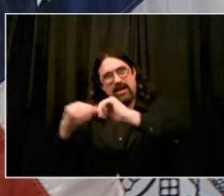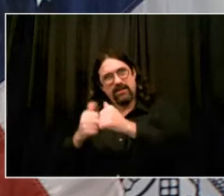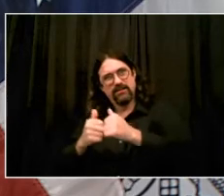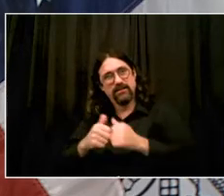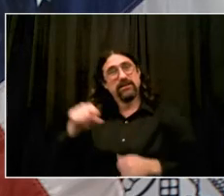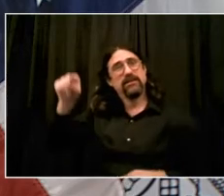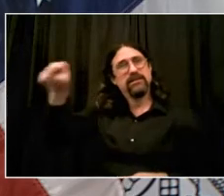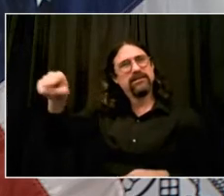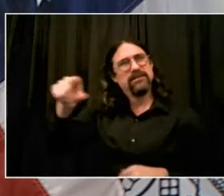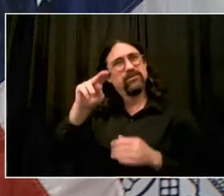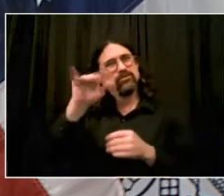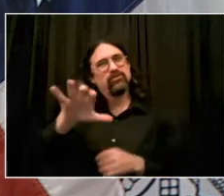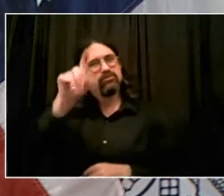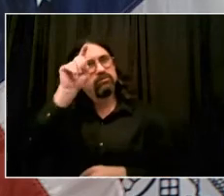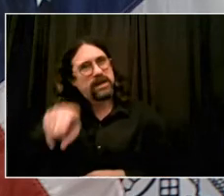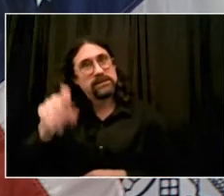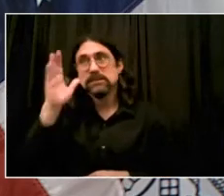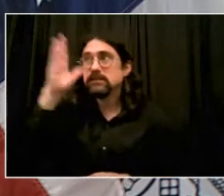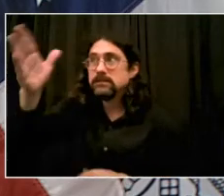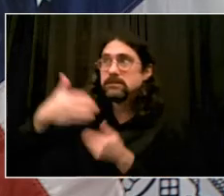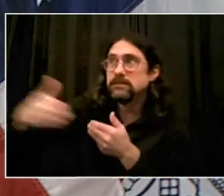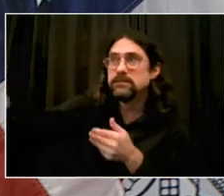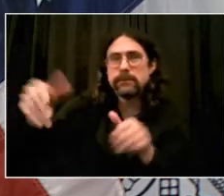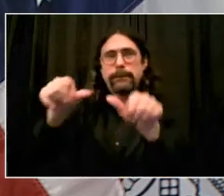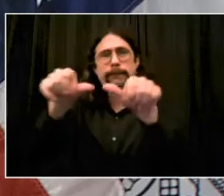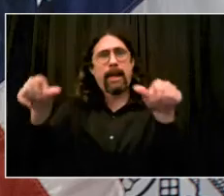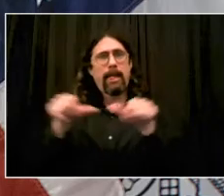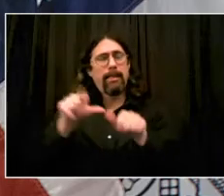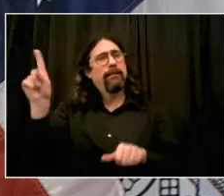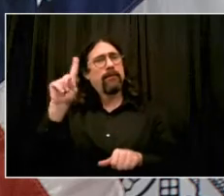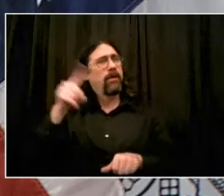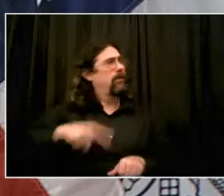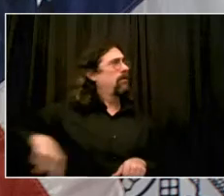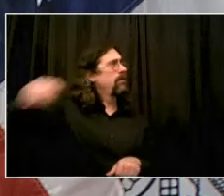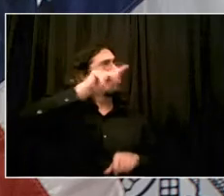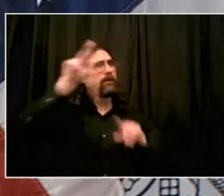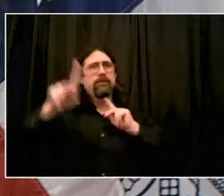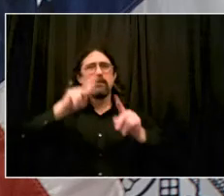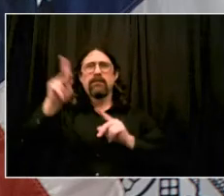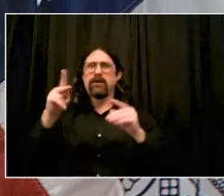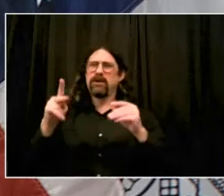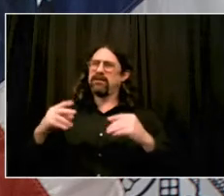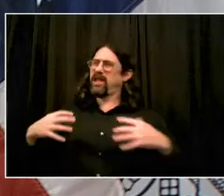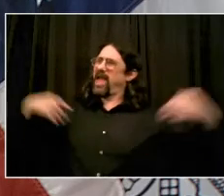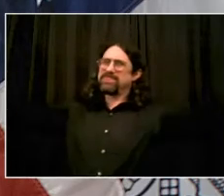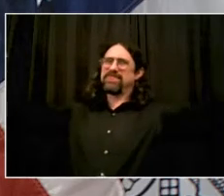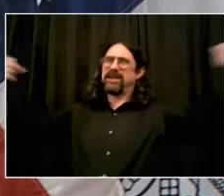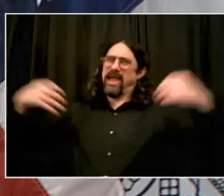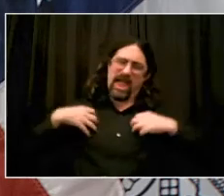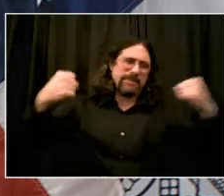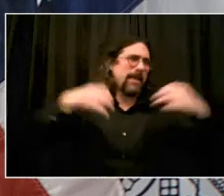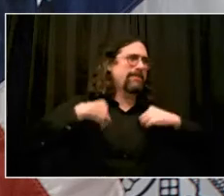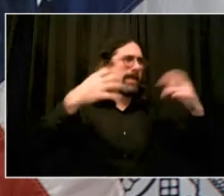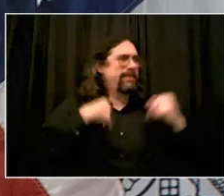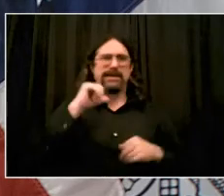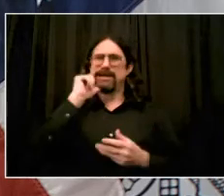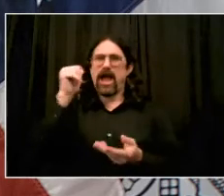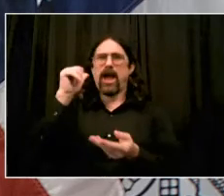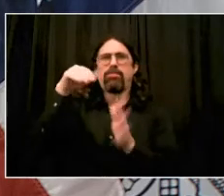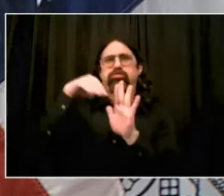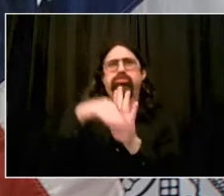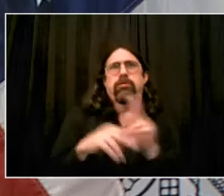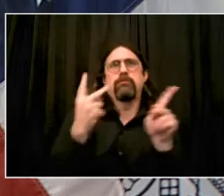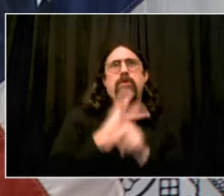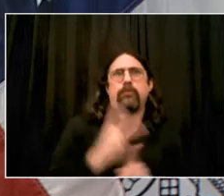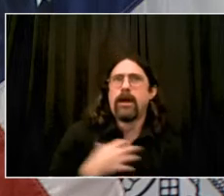that this crisis has made very painfully clear, but also start to do transformative things. And so today we talked